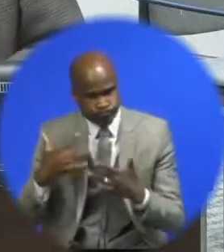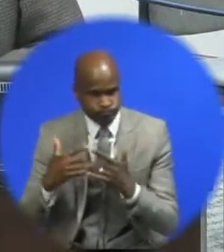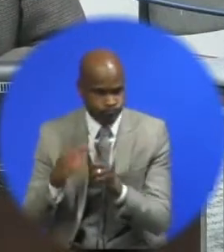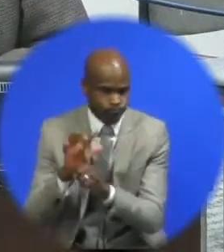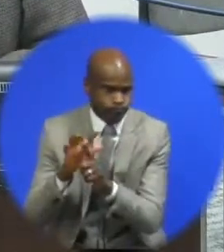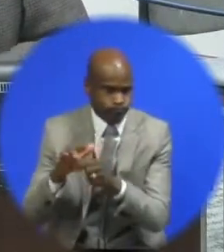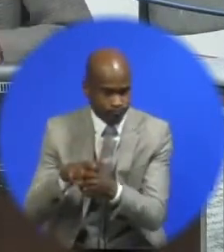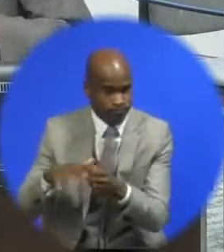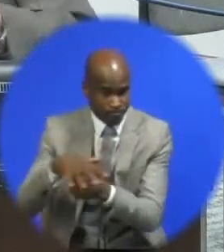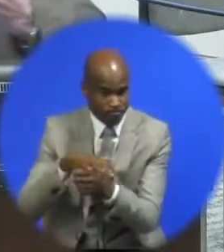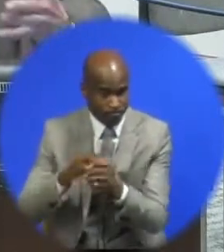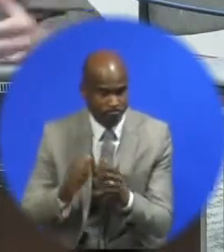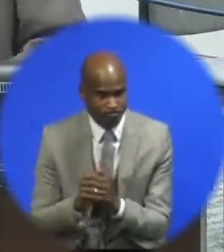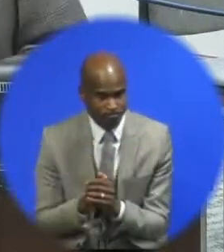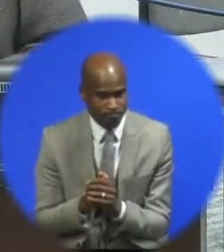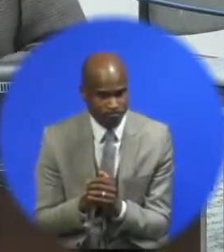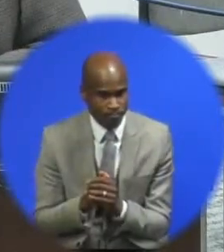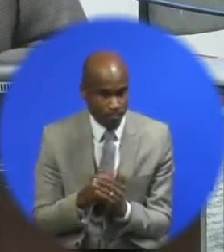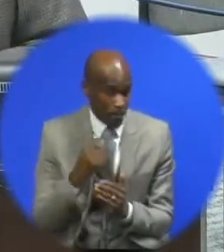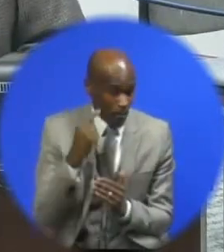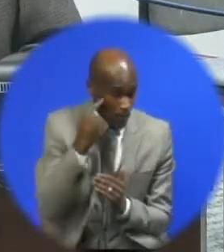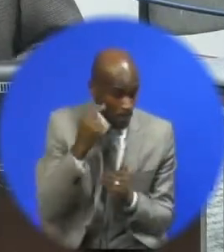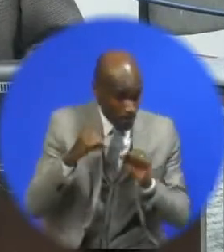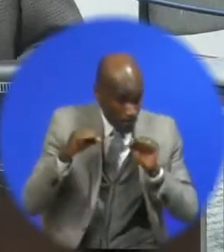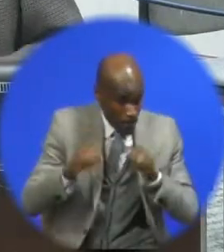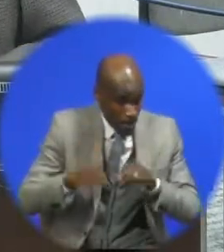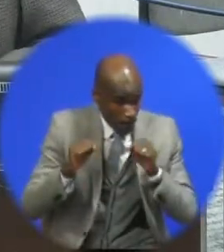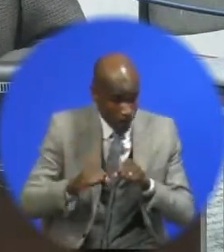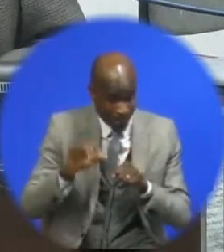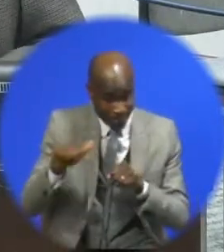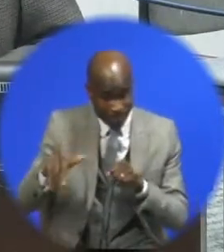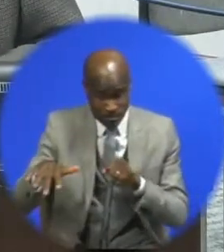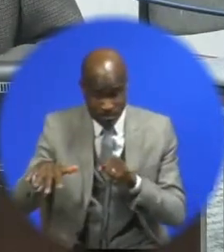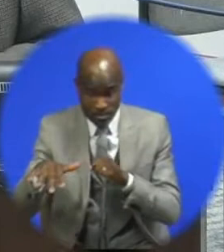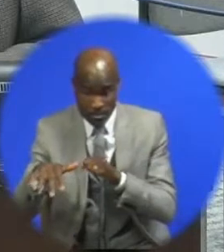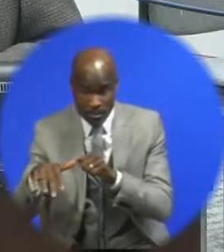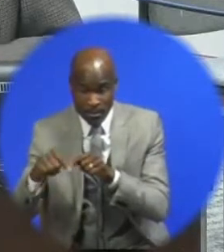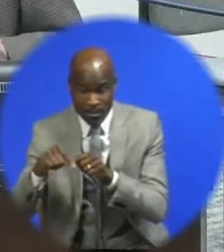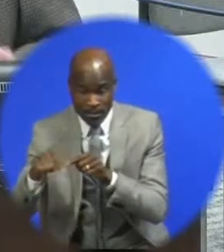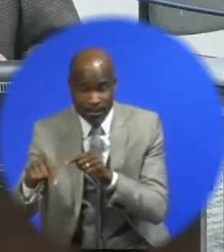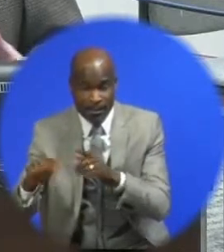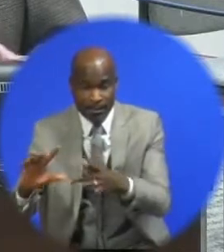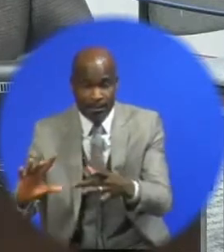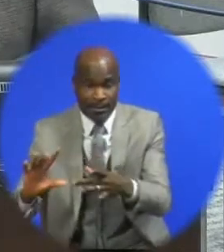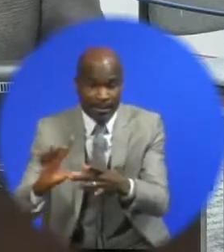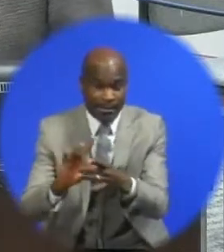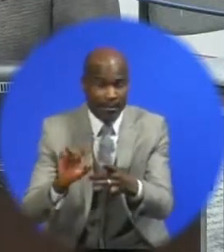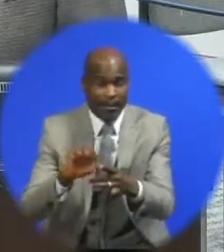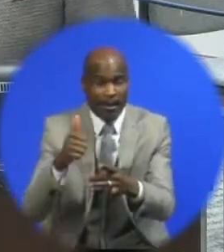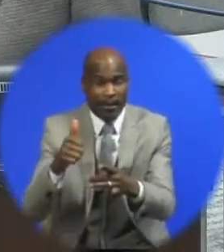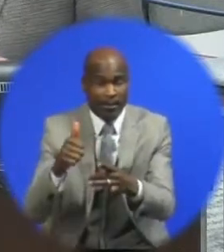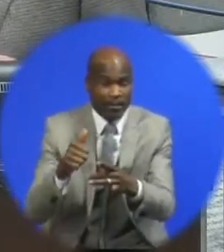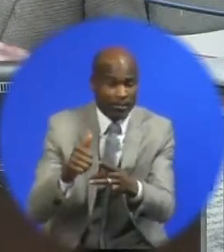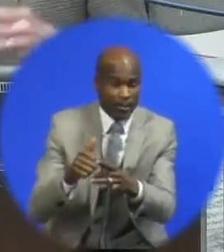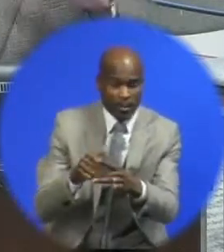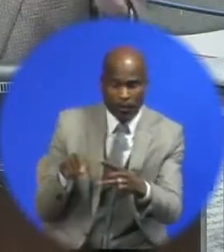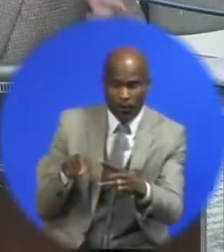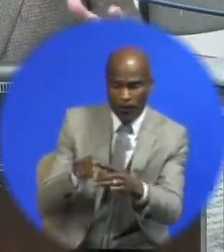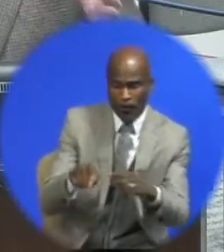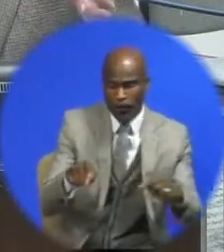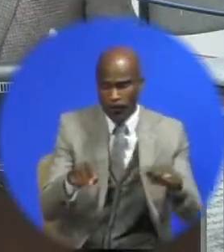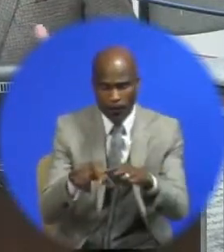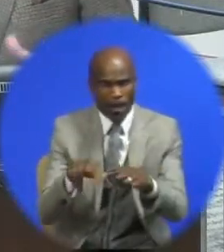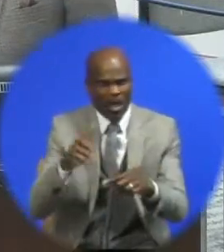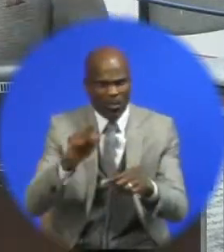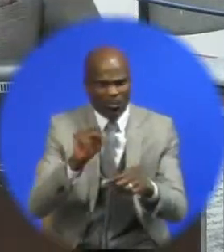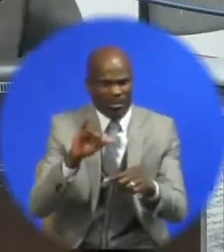more easements with them. We think there's even the possibility of connecting up with the easements with the trails at Montreat. So there's a